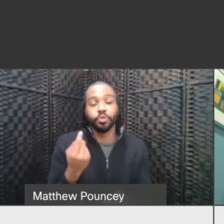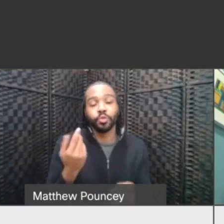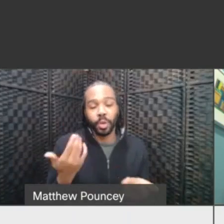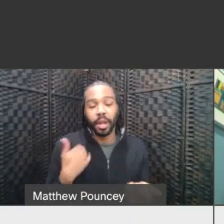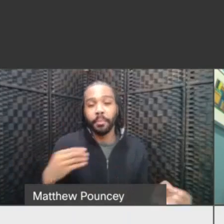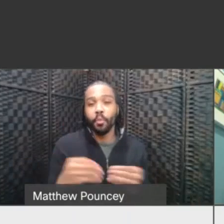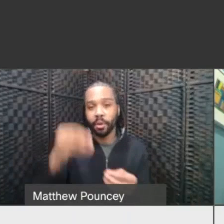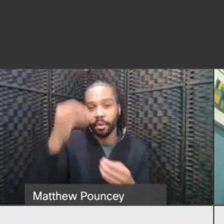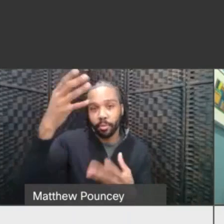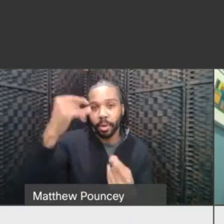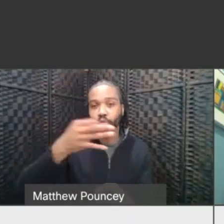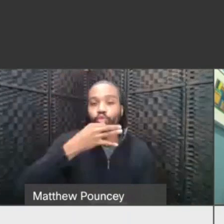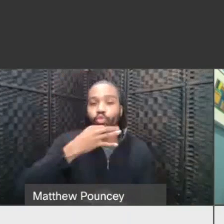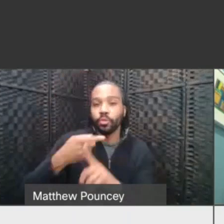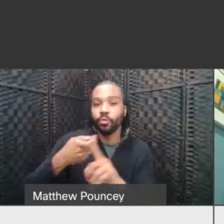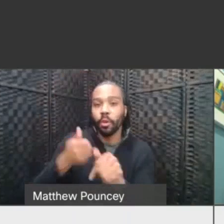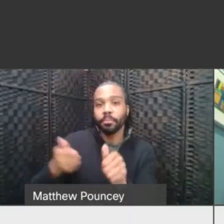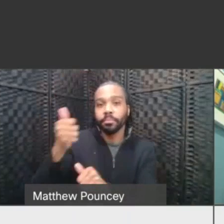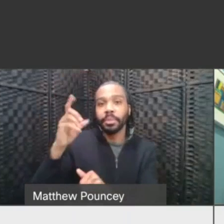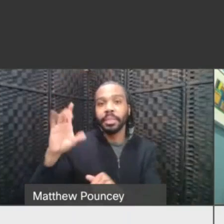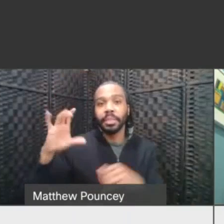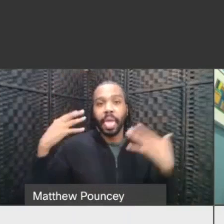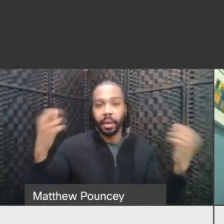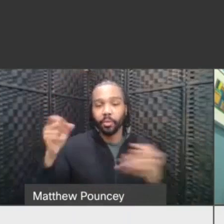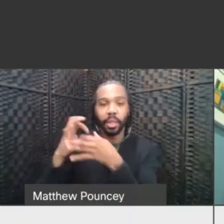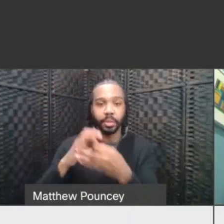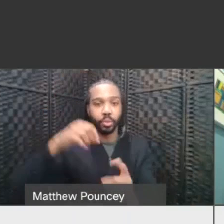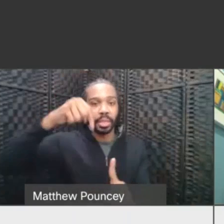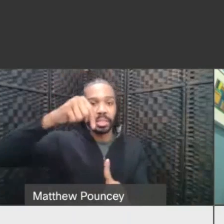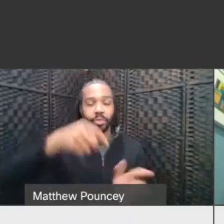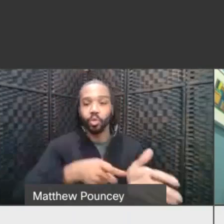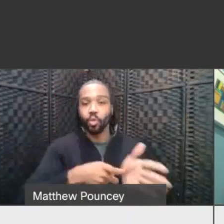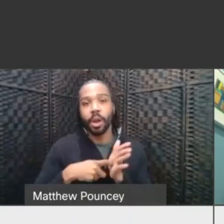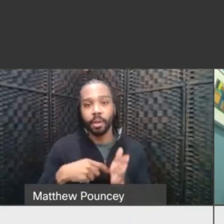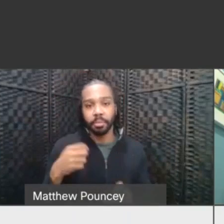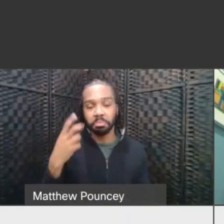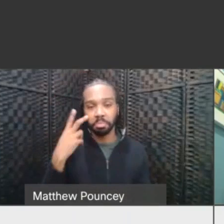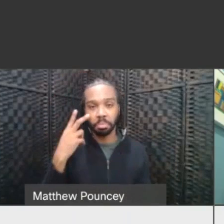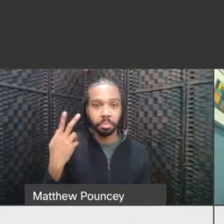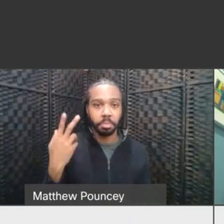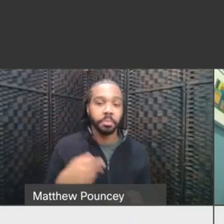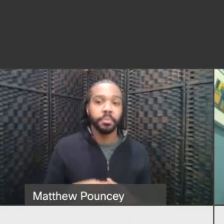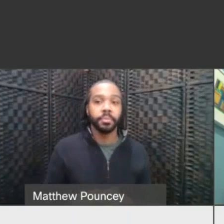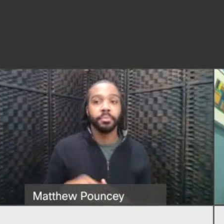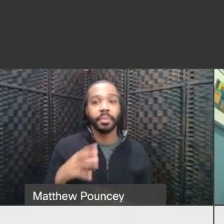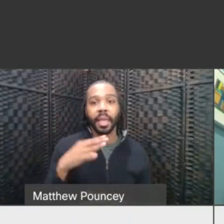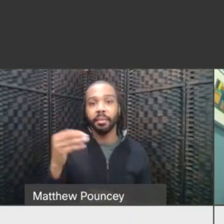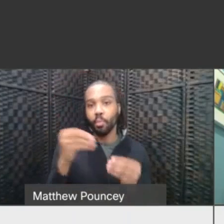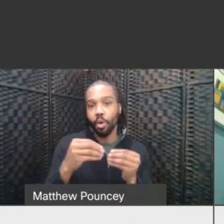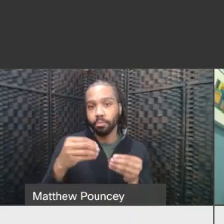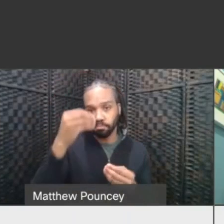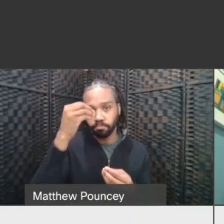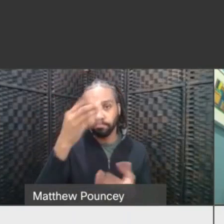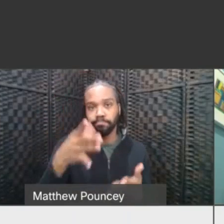from DC Health in the next week or two about this requirement, and guidance about